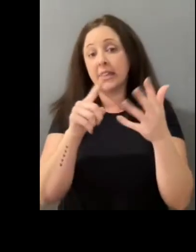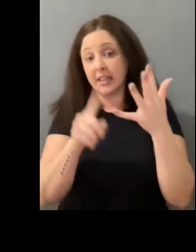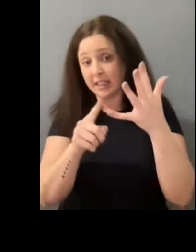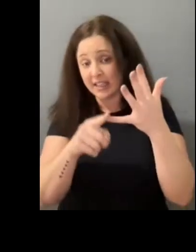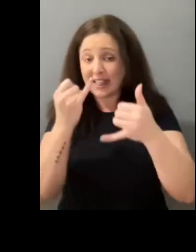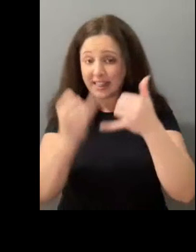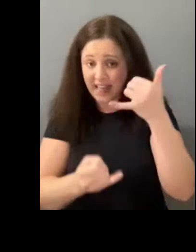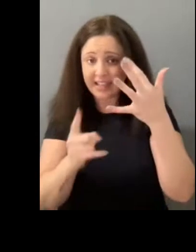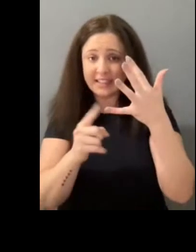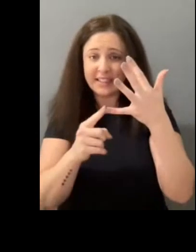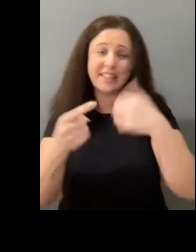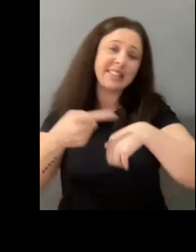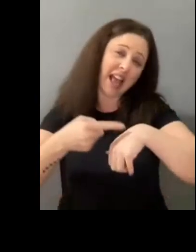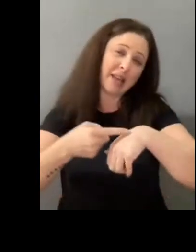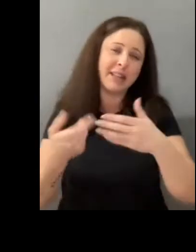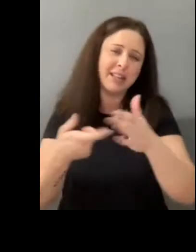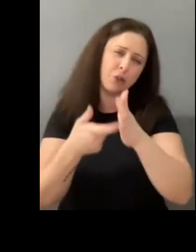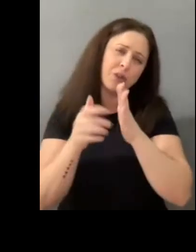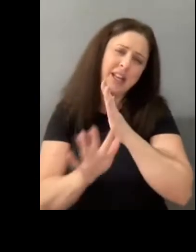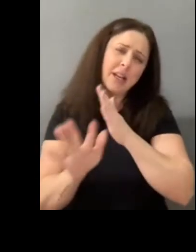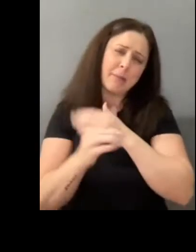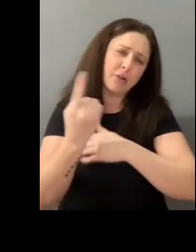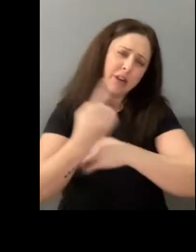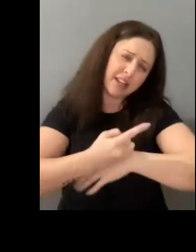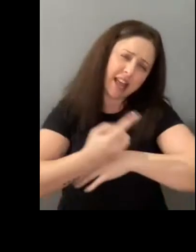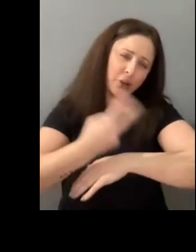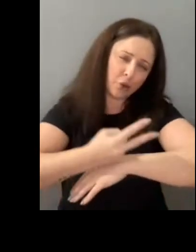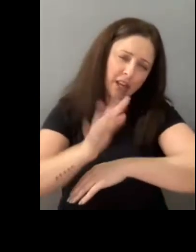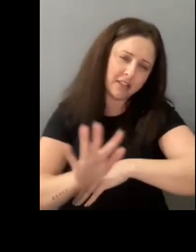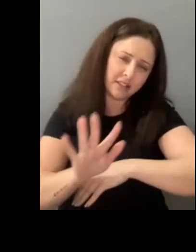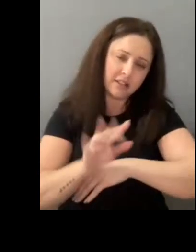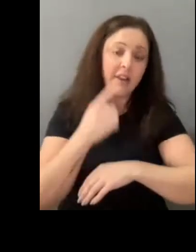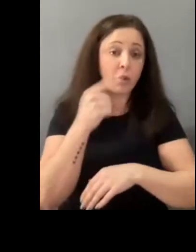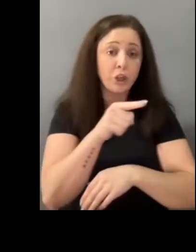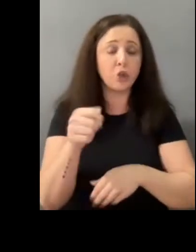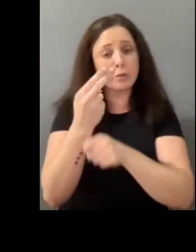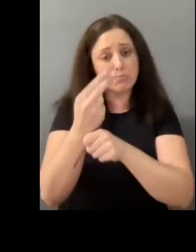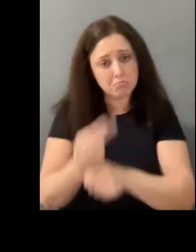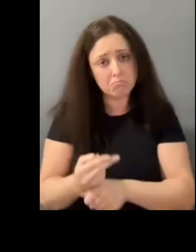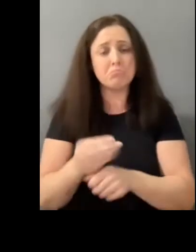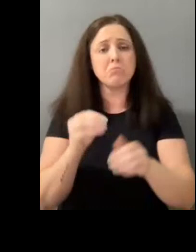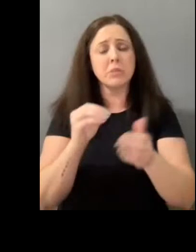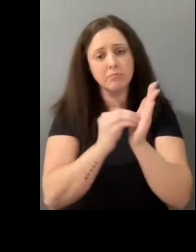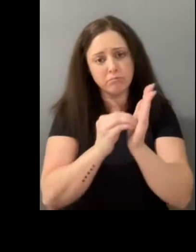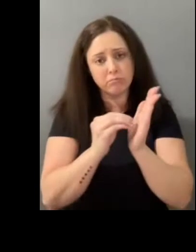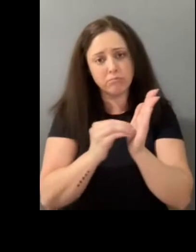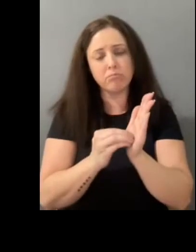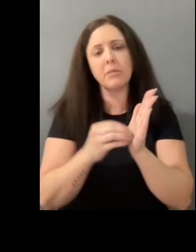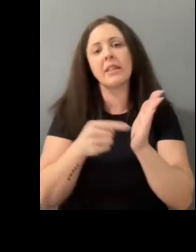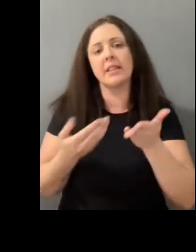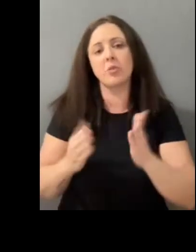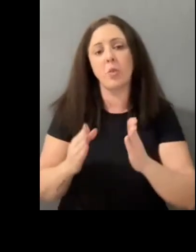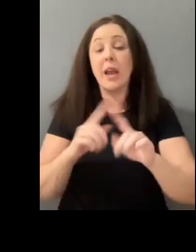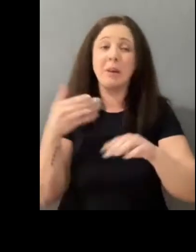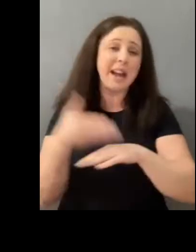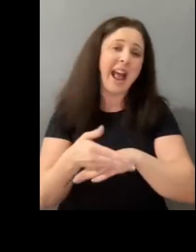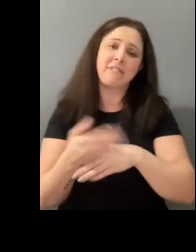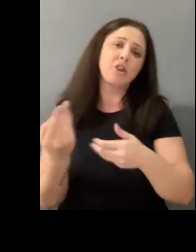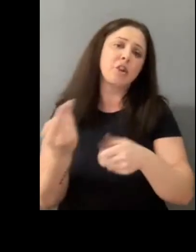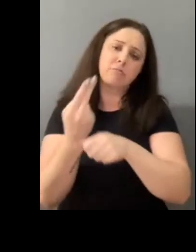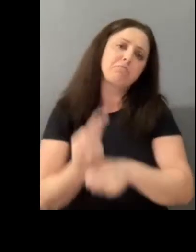timing, it'll take a day or two likely for you to get adjusted to capturing your time like this. But after that,